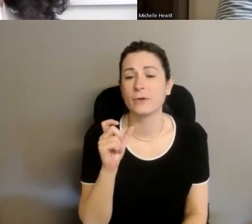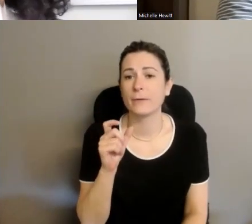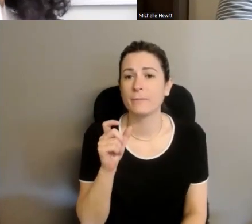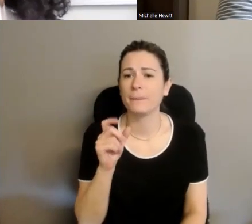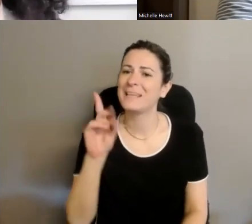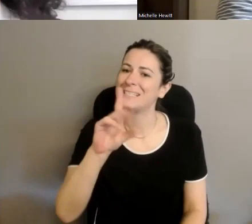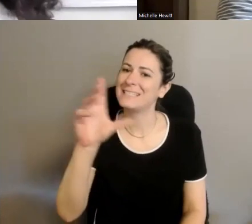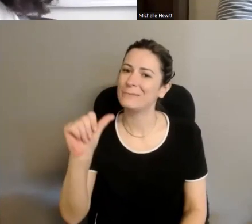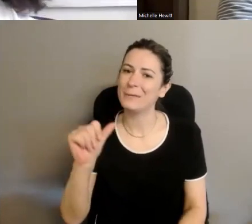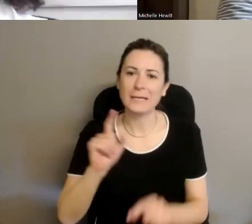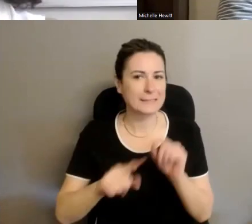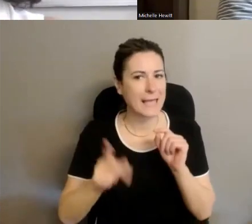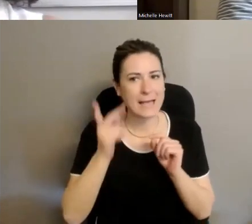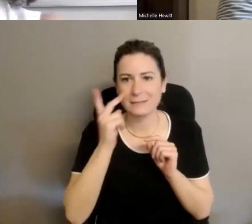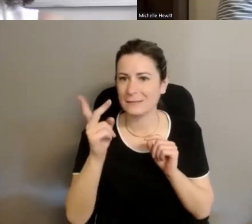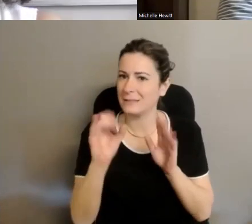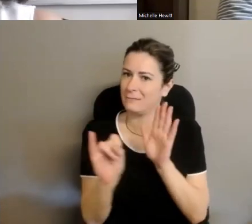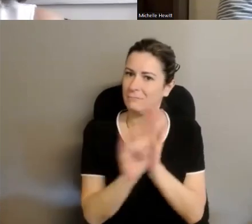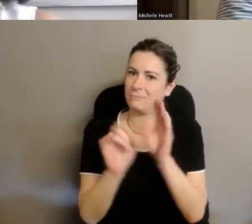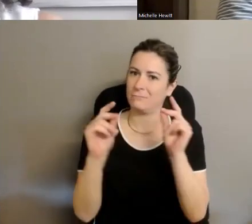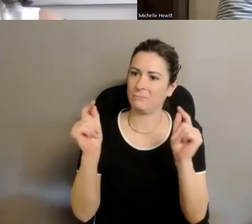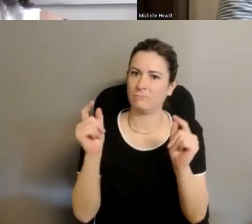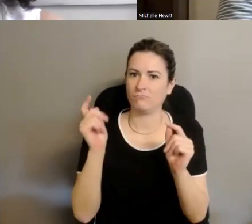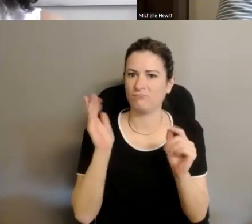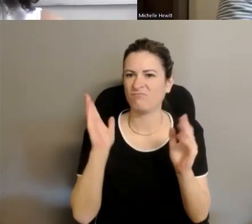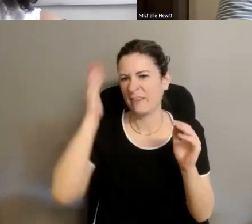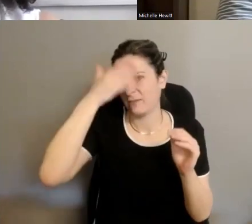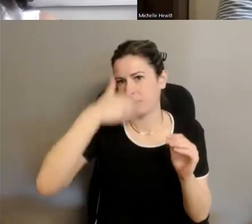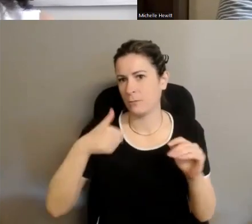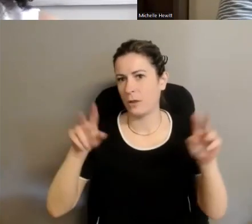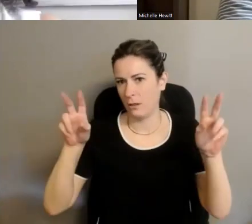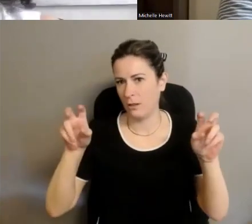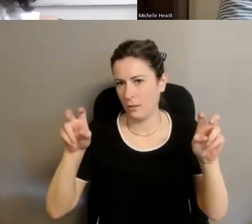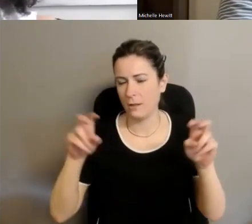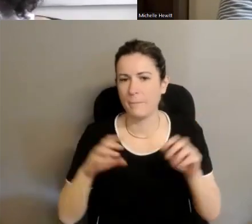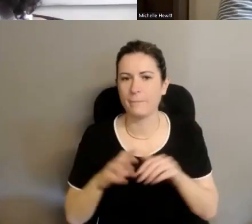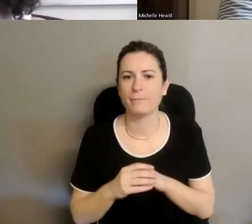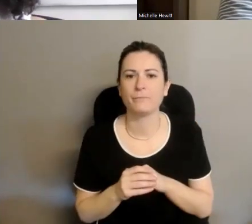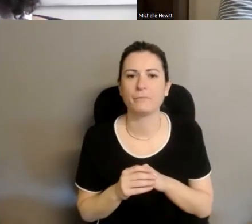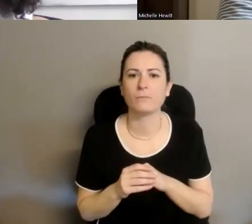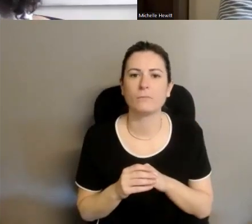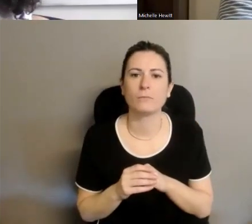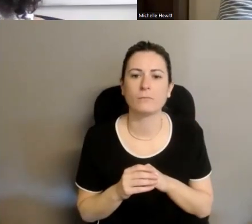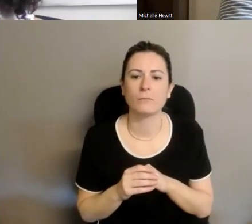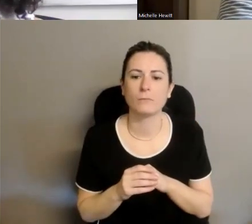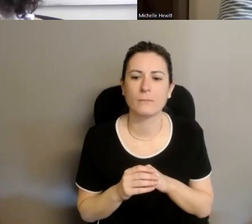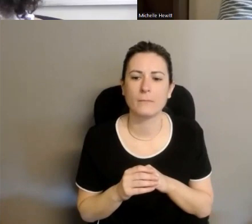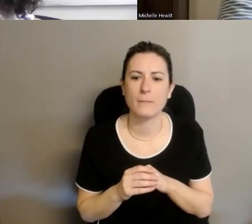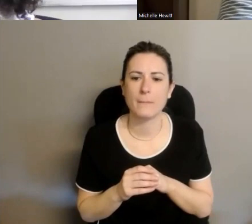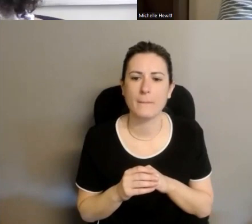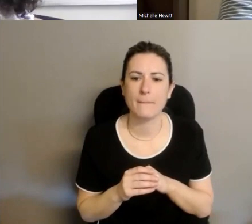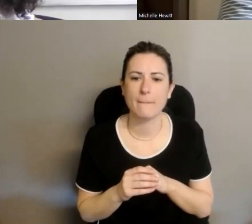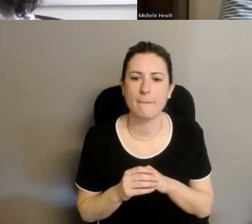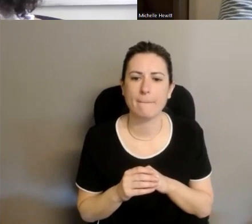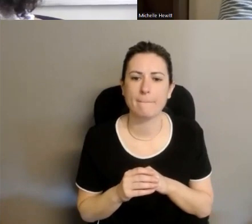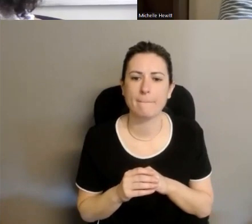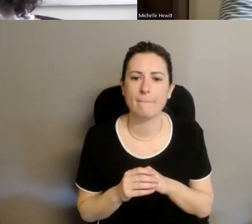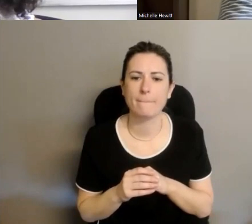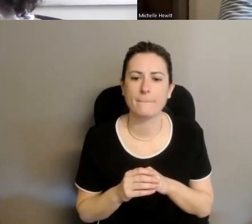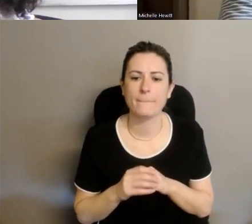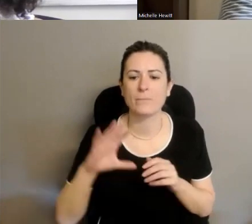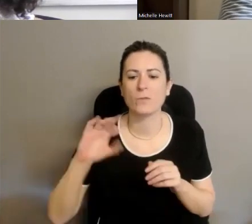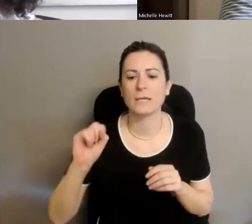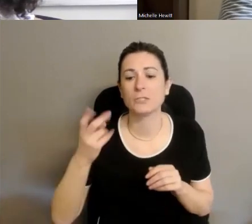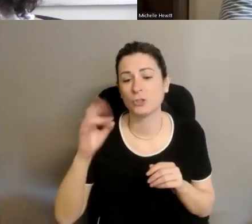that we don't, not having the success that you're talking about, Shelley, that in